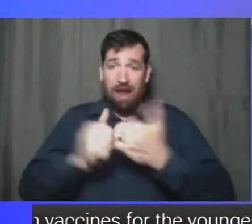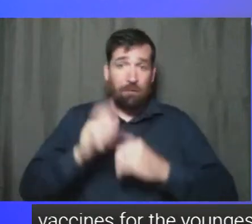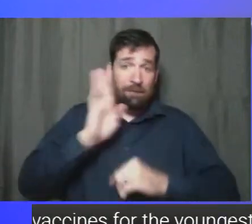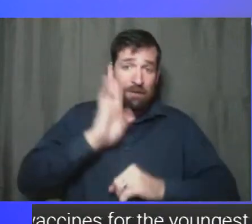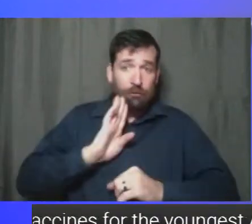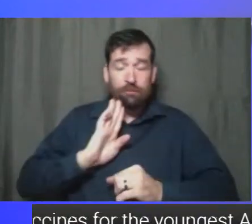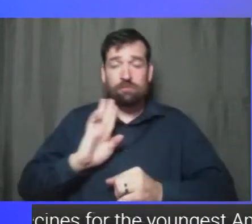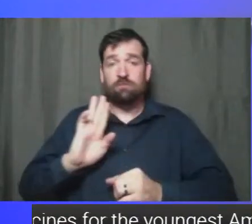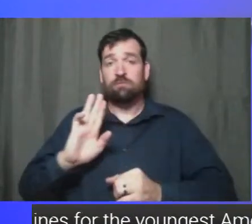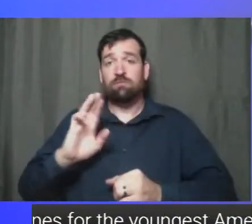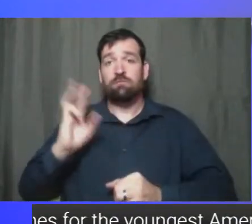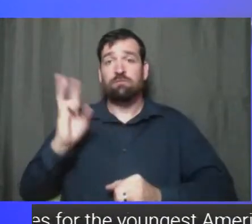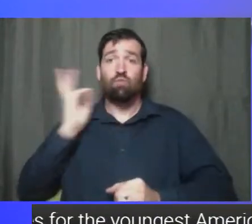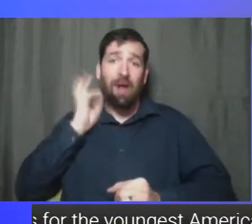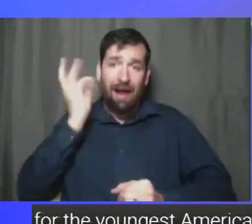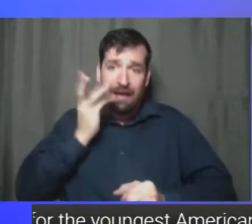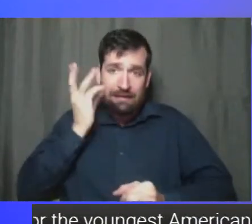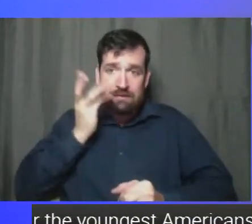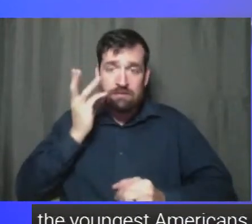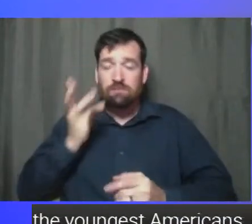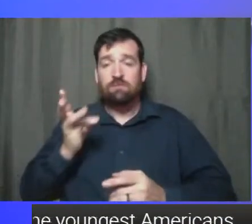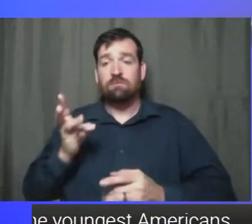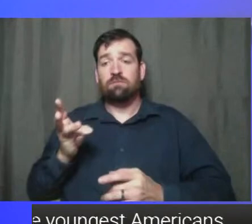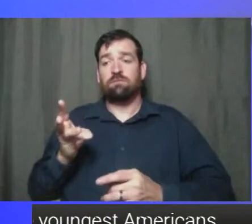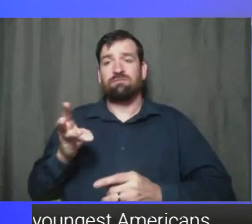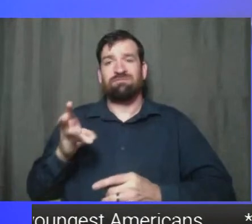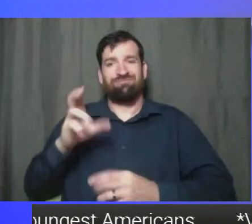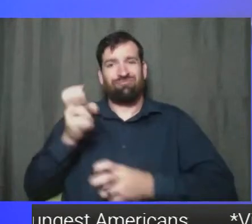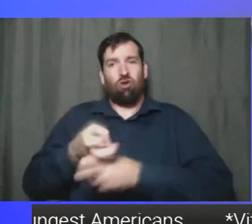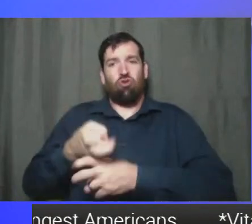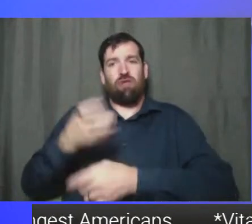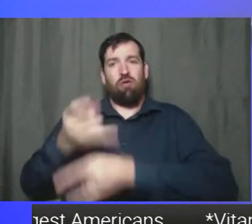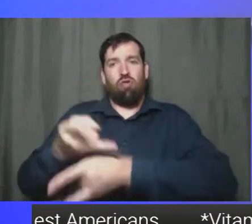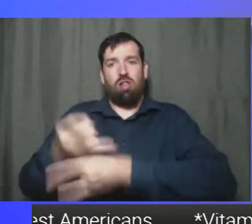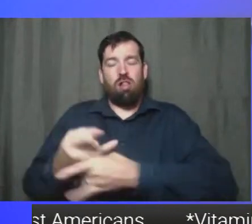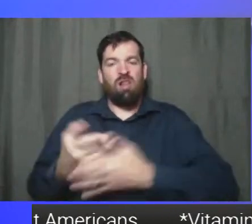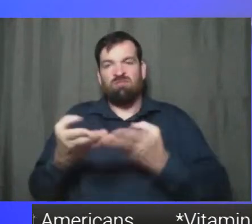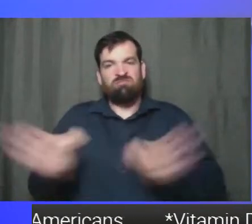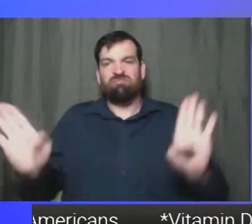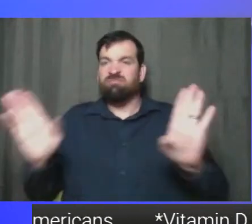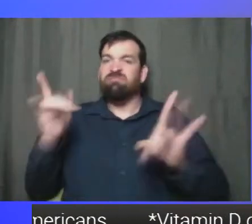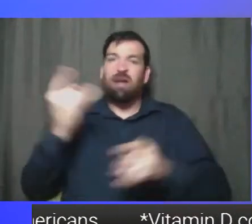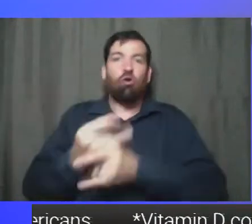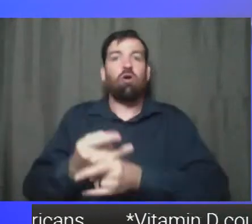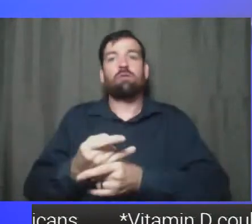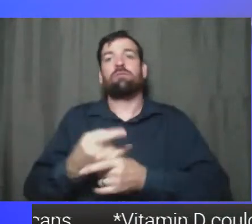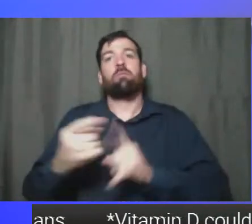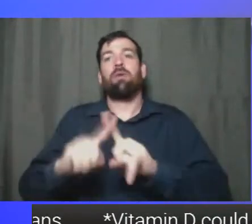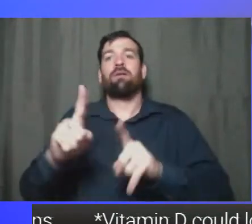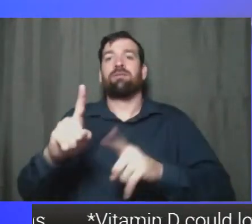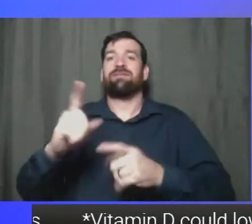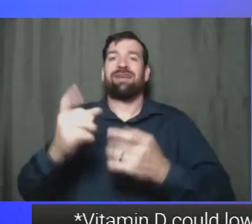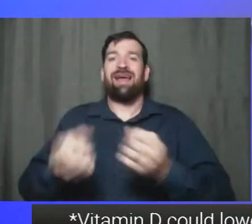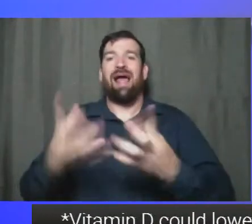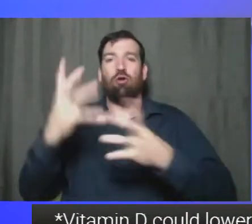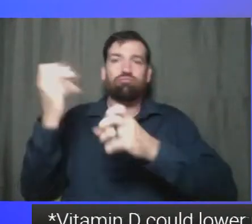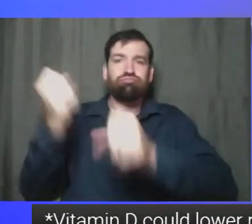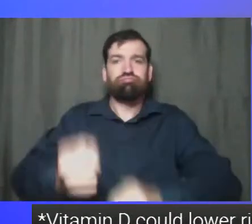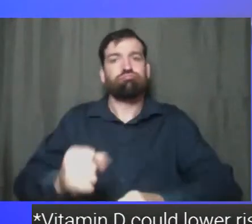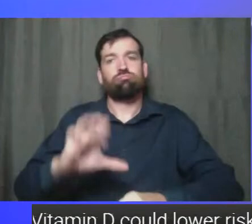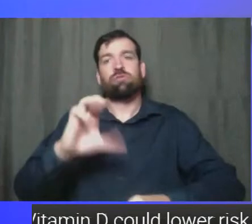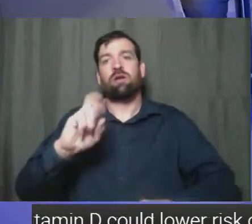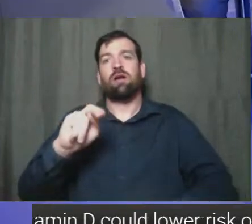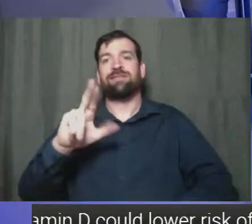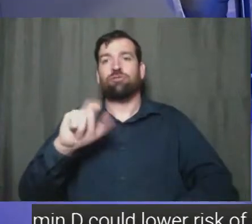it's wine, or whether it's spirits, it's all alcohol at the end of the day. It's just that the concentrations differ, so that's why it can affect the amount of alcohol you're actually